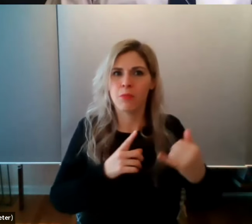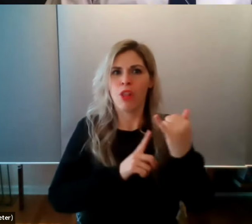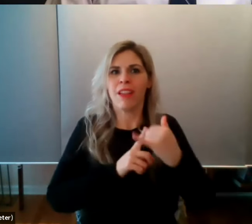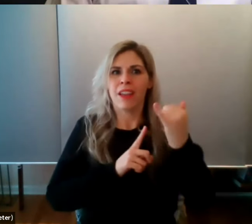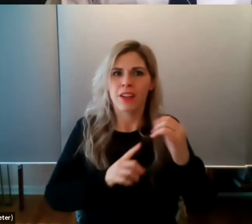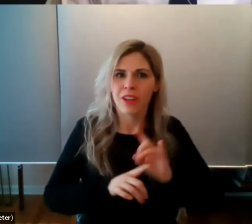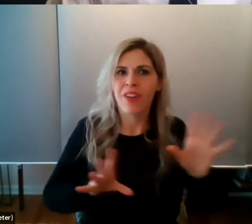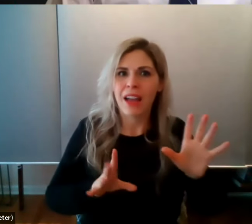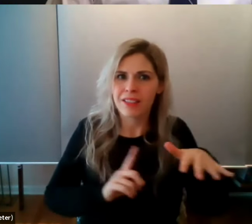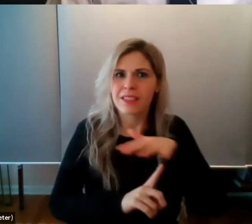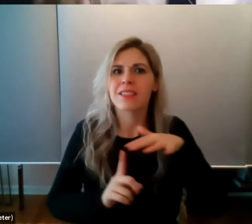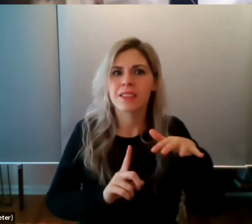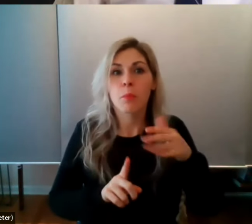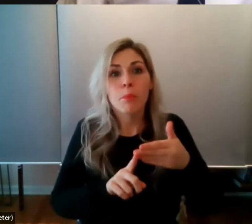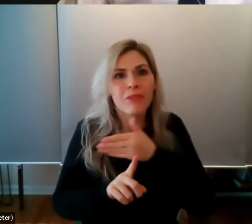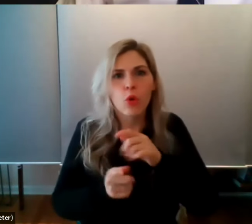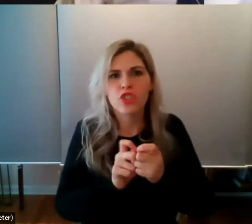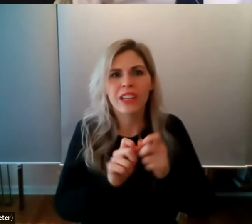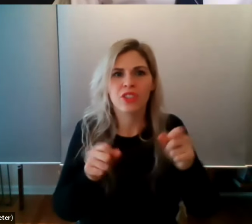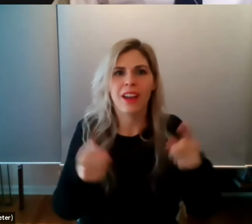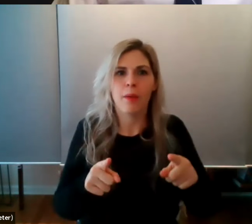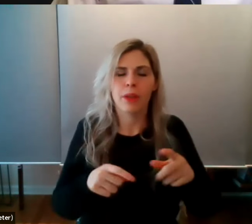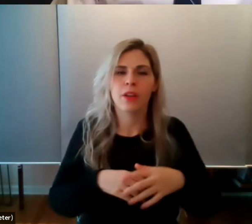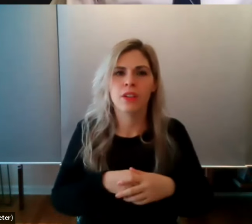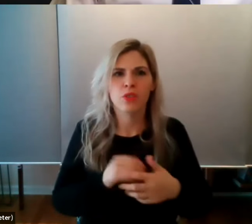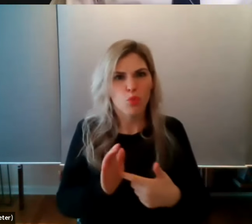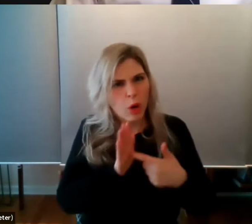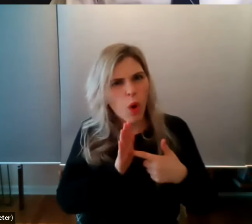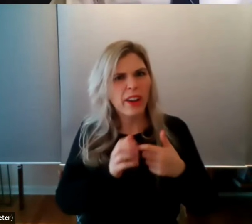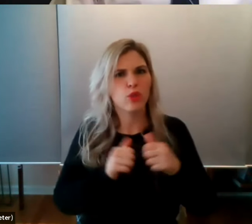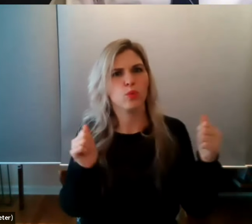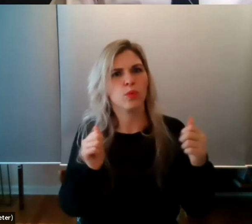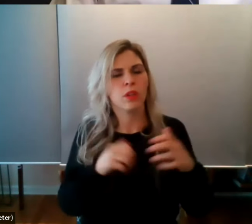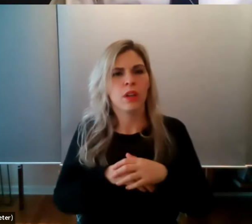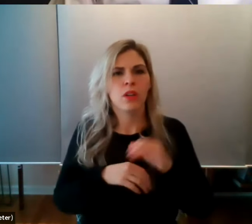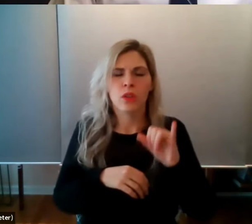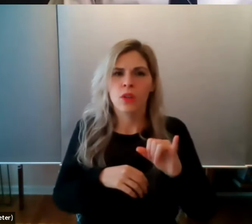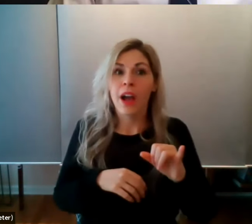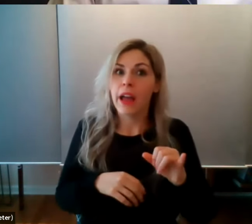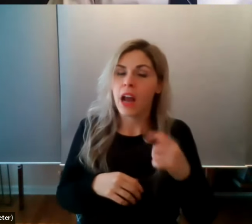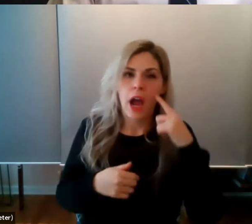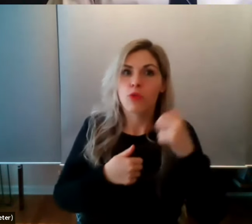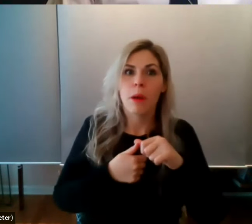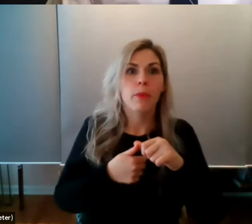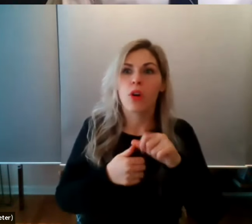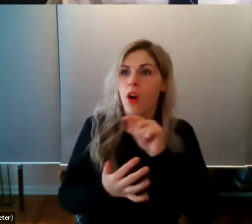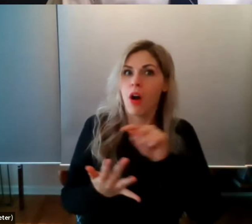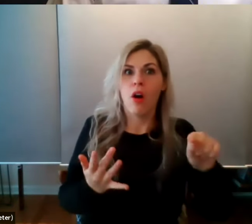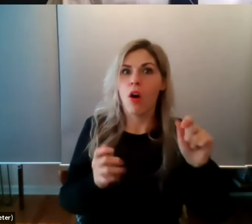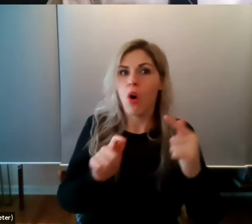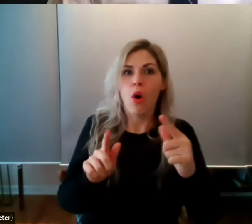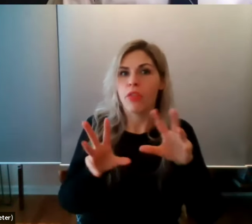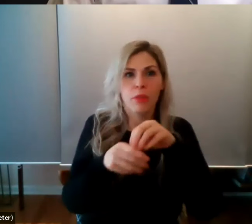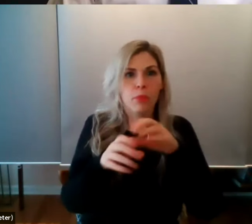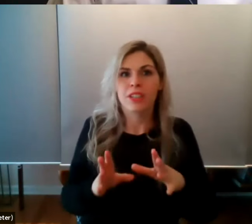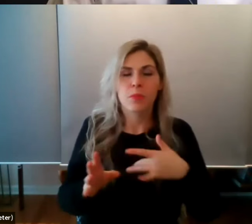to occur. And I remember how almost everybody in that group agreed to how exhausting it was having